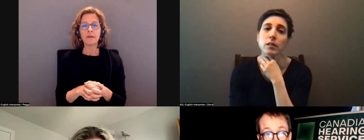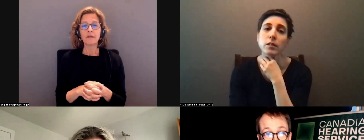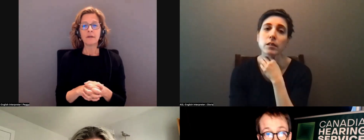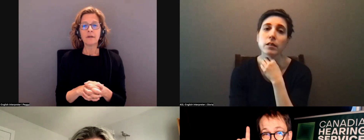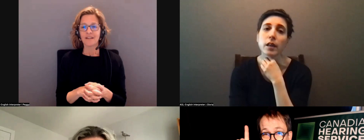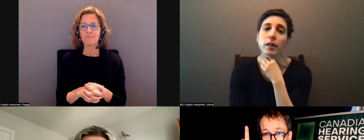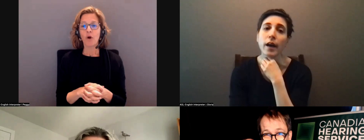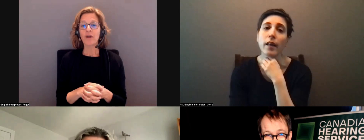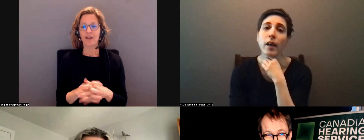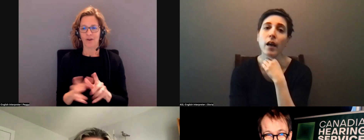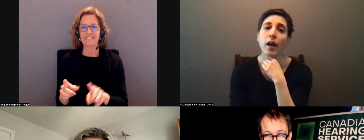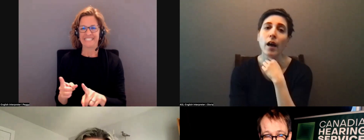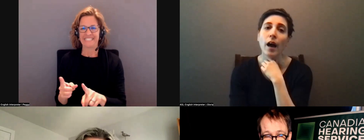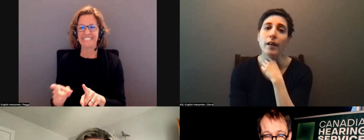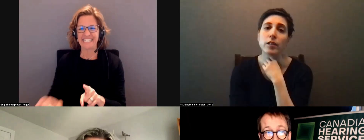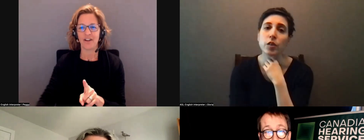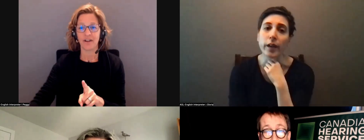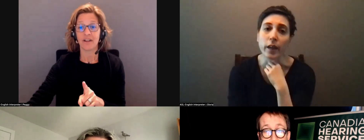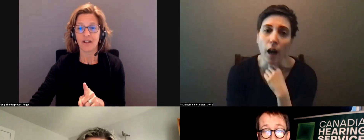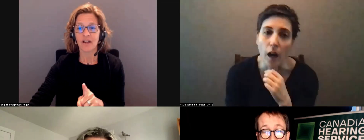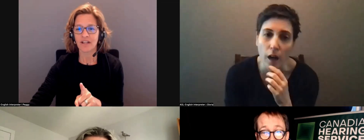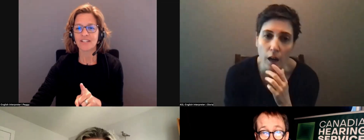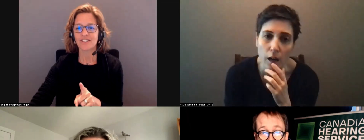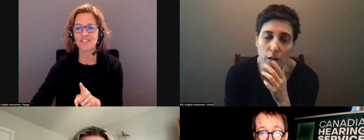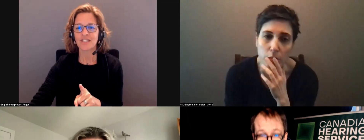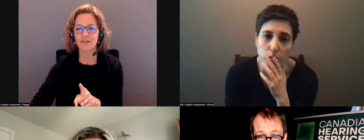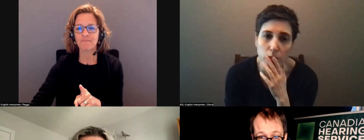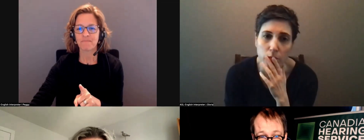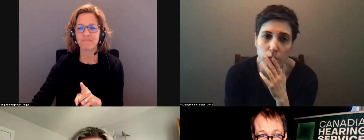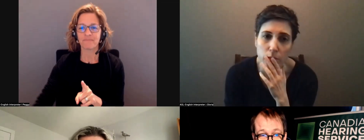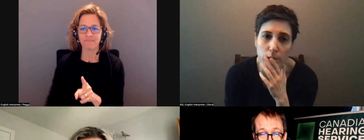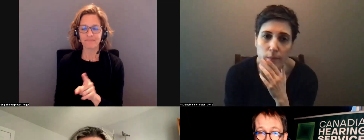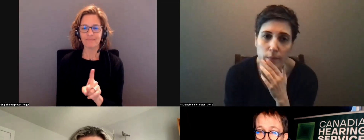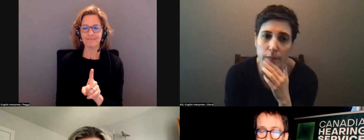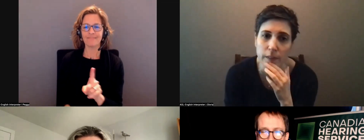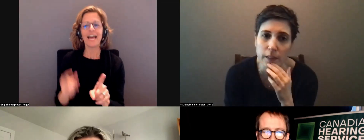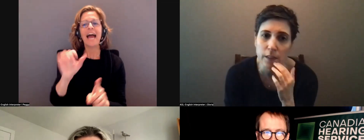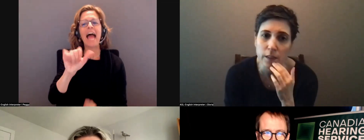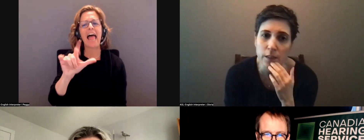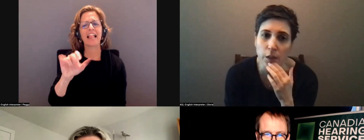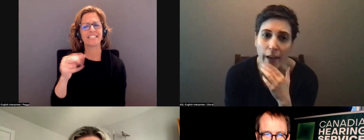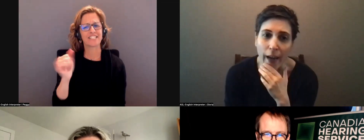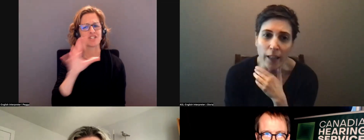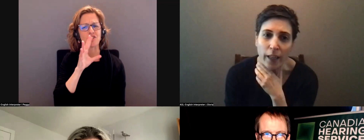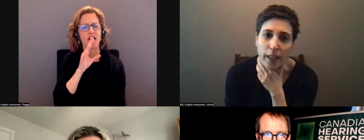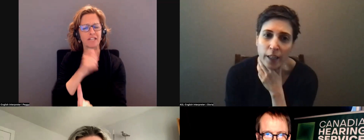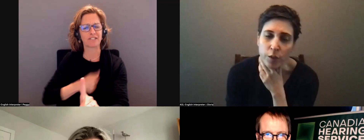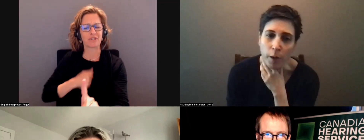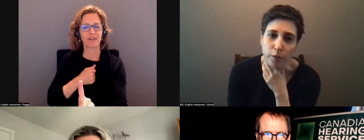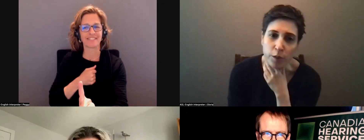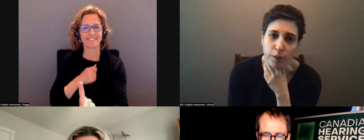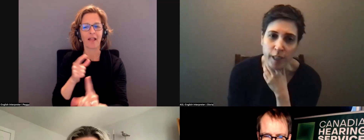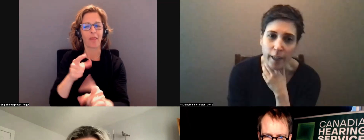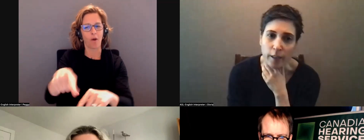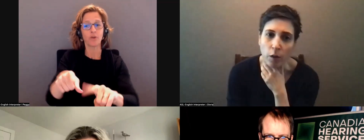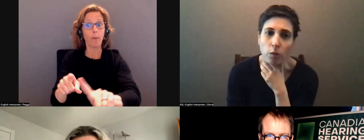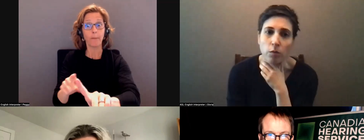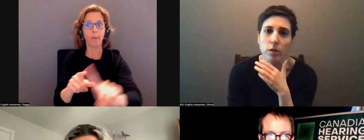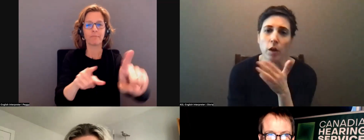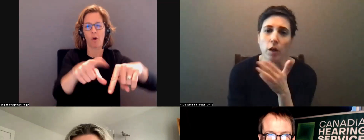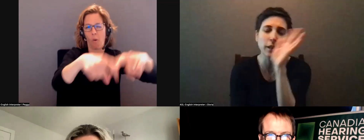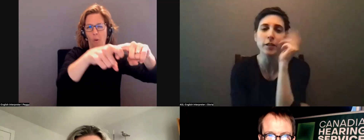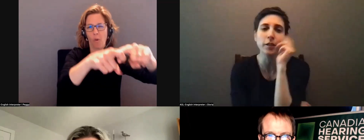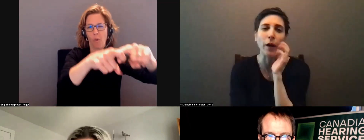No, that's the only options that I can think of, Monica. Right. I've had to do the same thing with my own. Sorry, Alan, I'm going to interrupt just for a second.